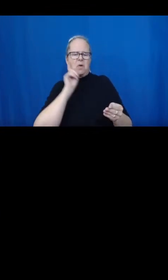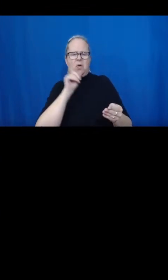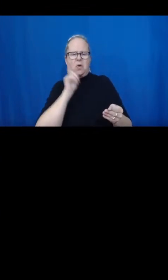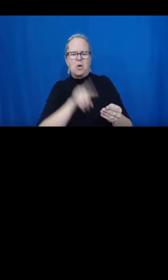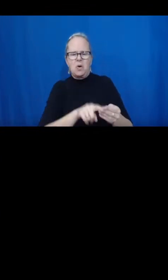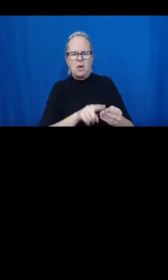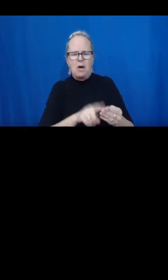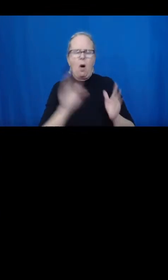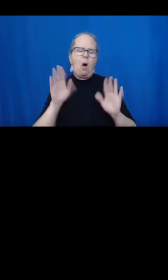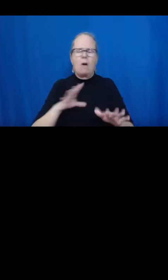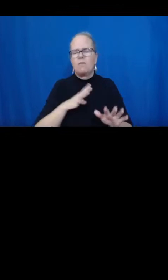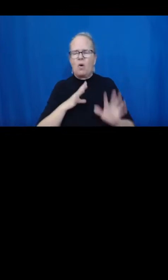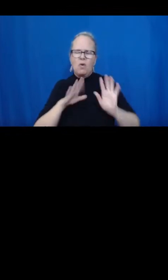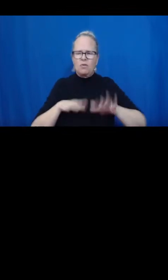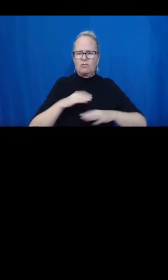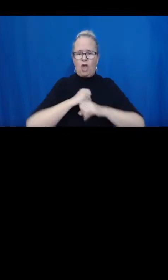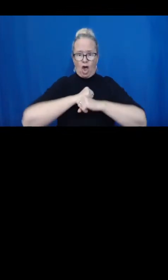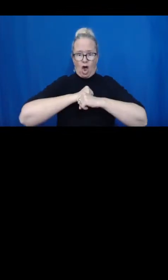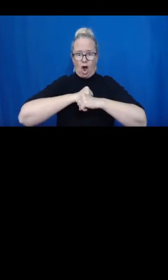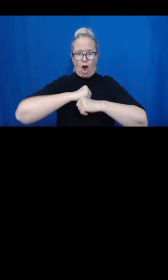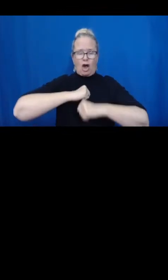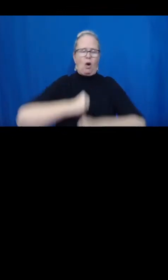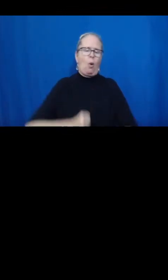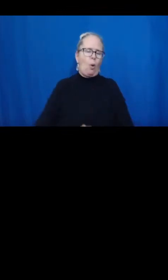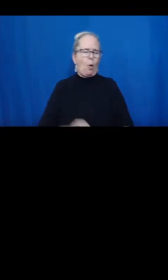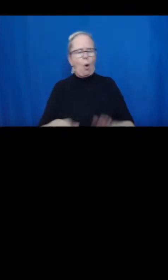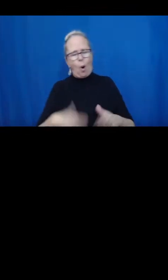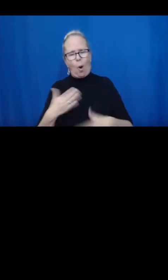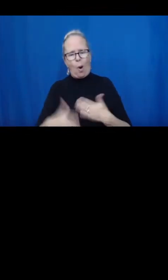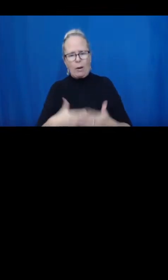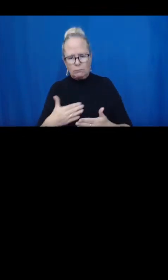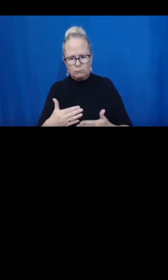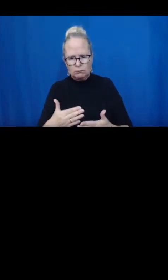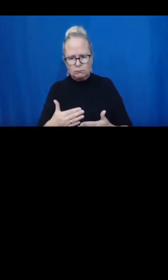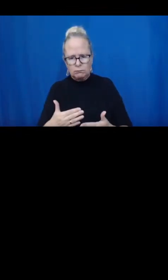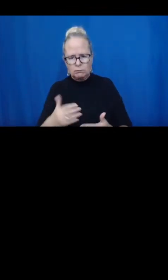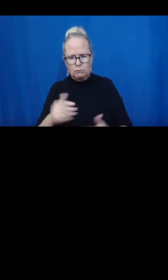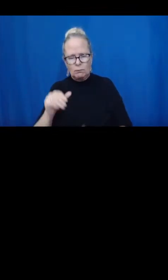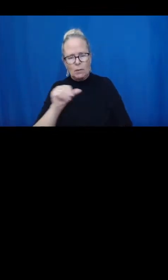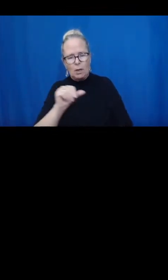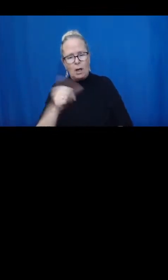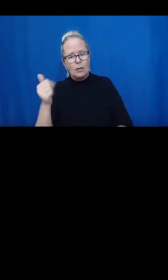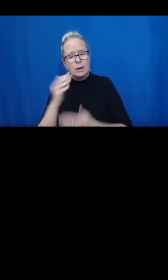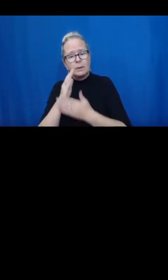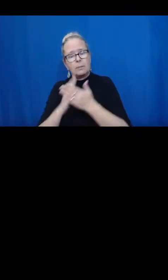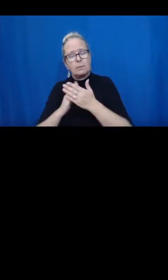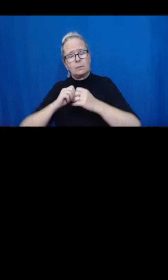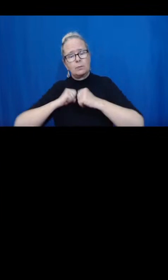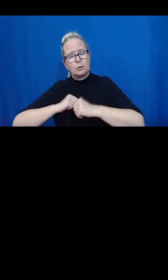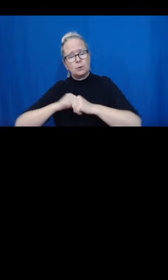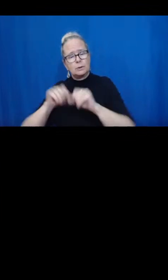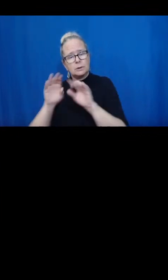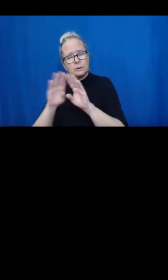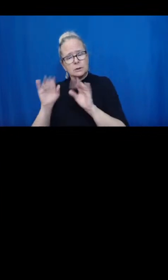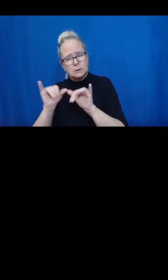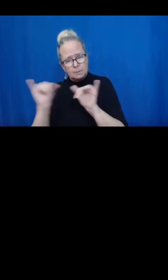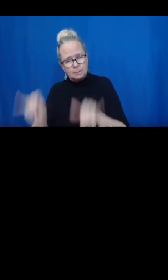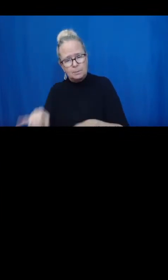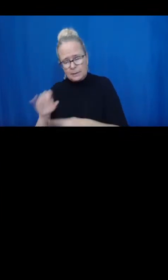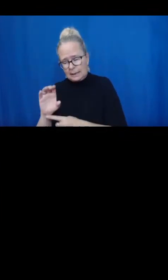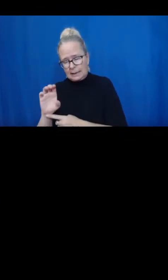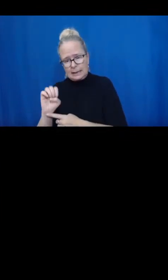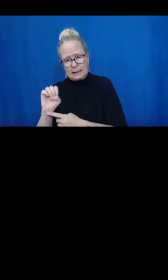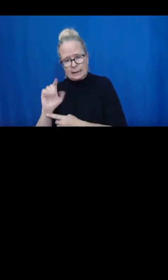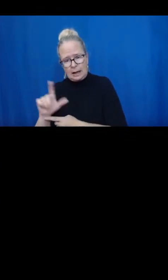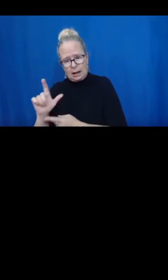cell-mediated immunity. And there is some recent evidence out that shows that there can be hybrid immunity where